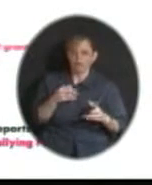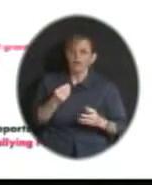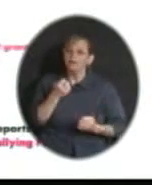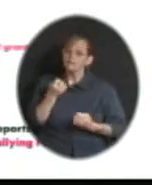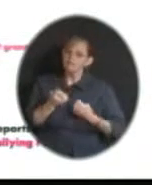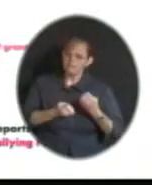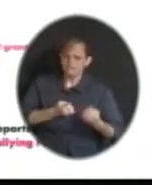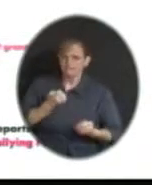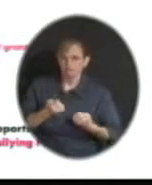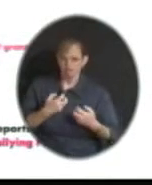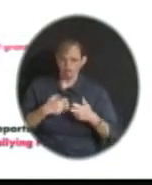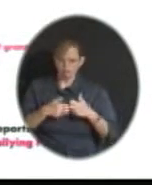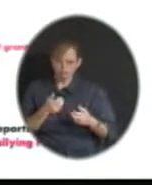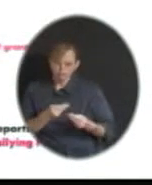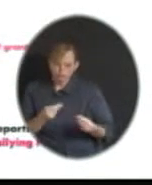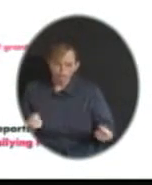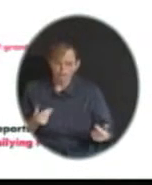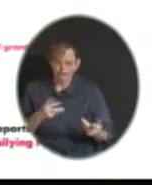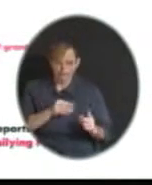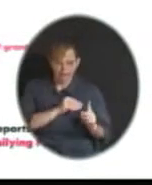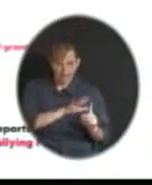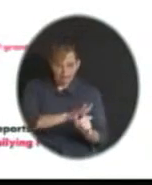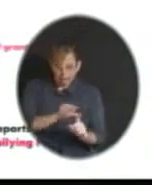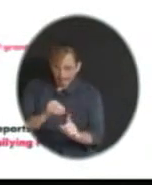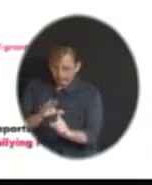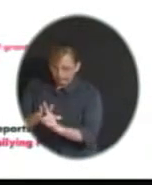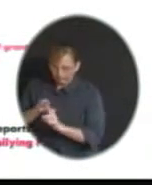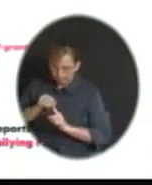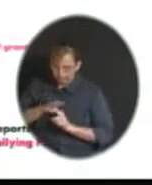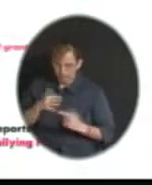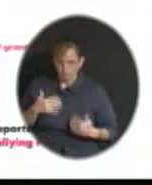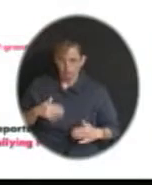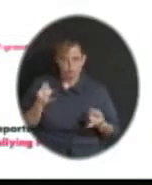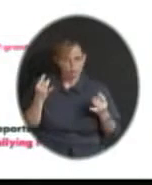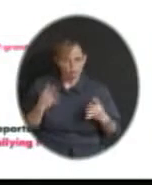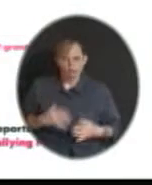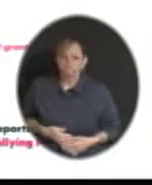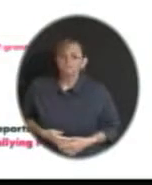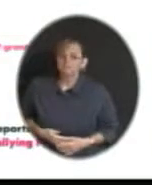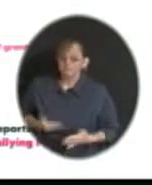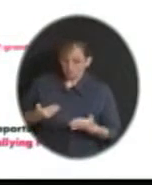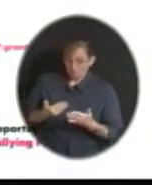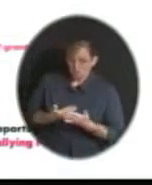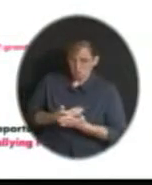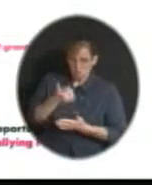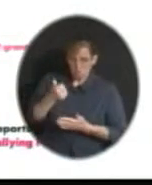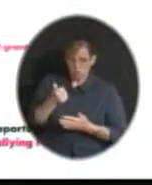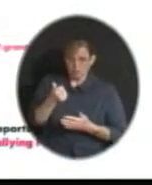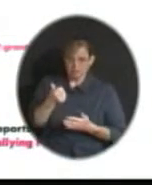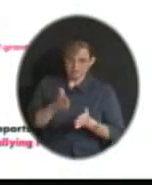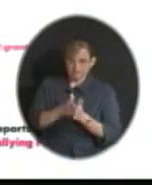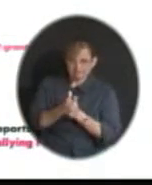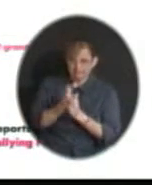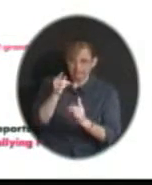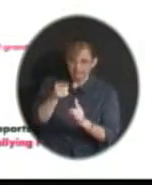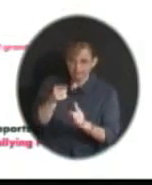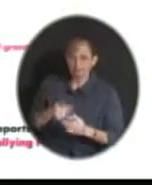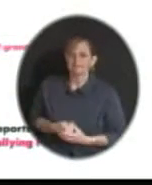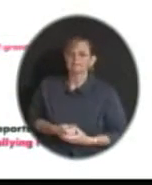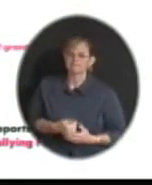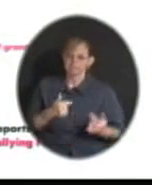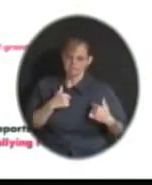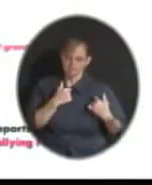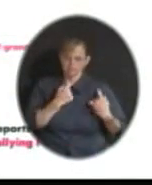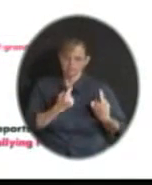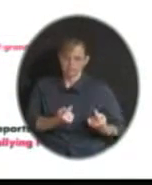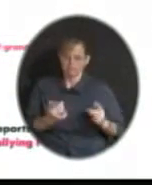the impact that has on students. Most recently, so probably one of our newer initiatives, it's the last on my list here, is we have been in touch